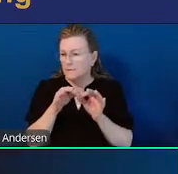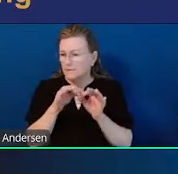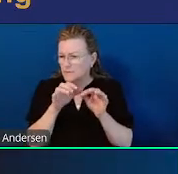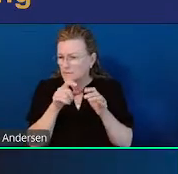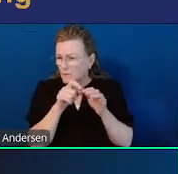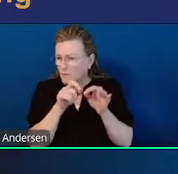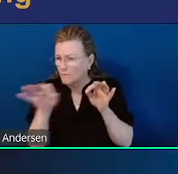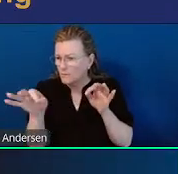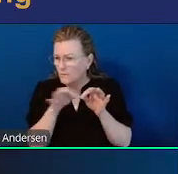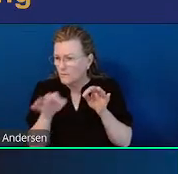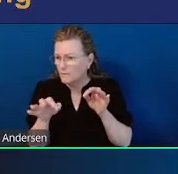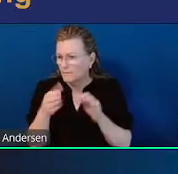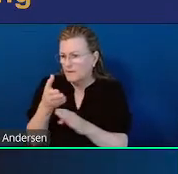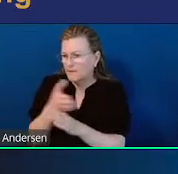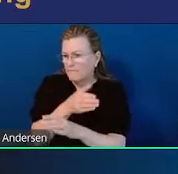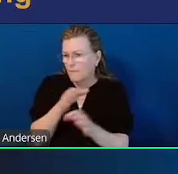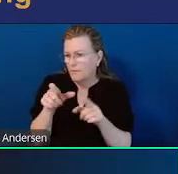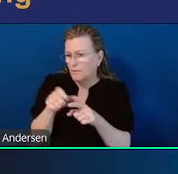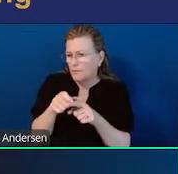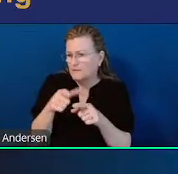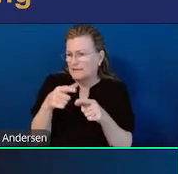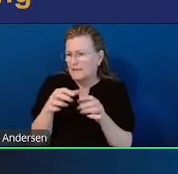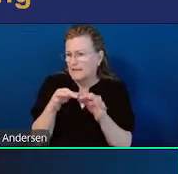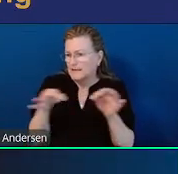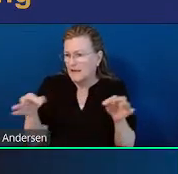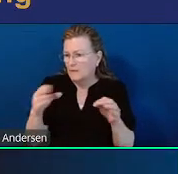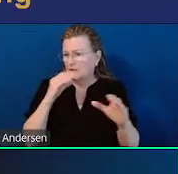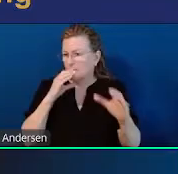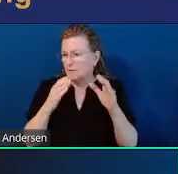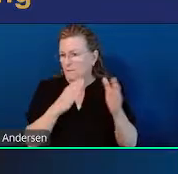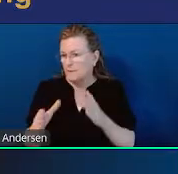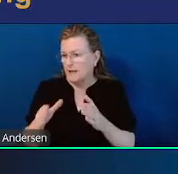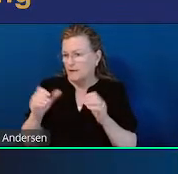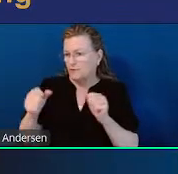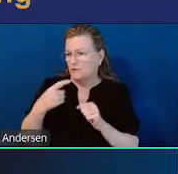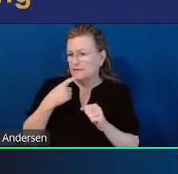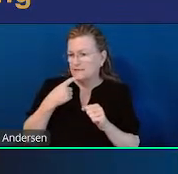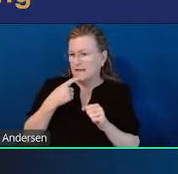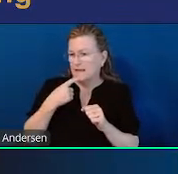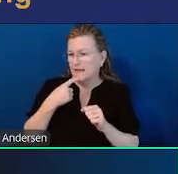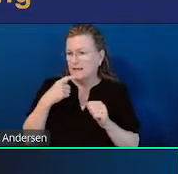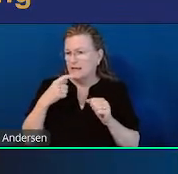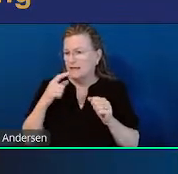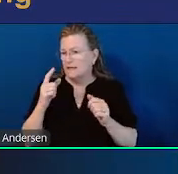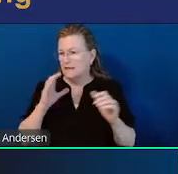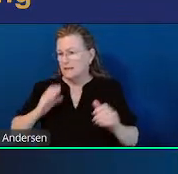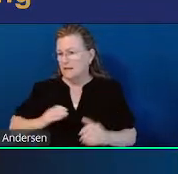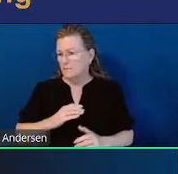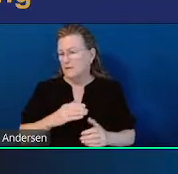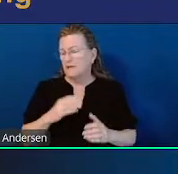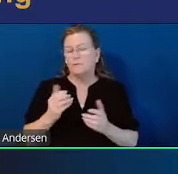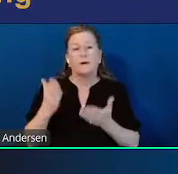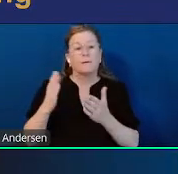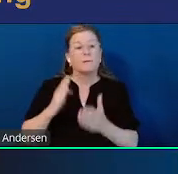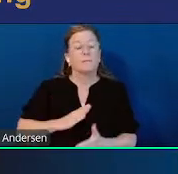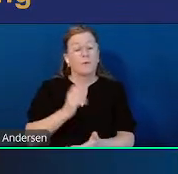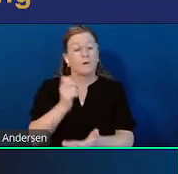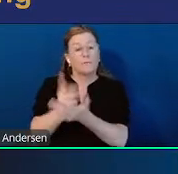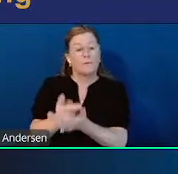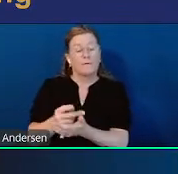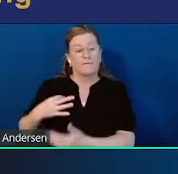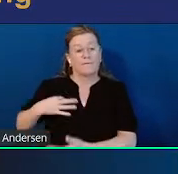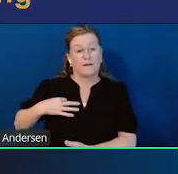before the words language and communication plan, it could read that the committee recommend that the board approve a voluntary